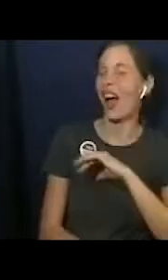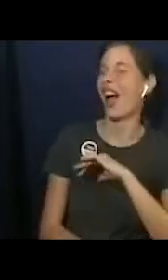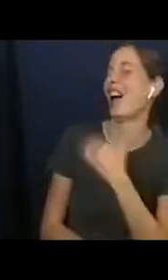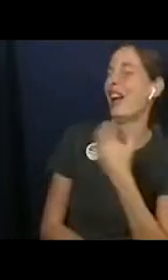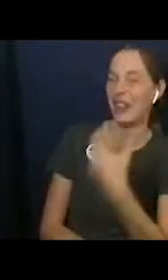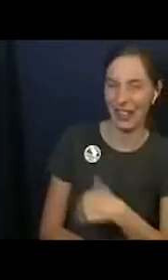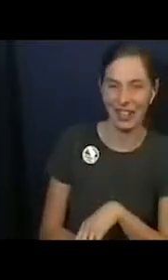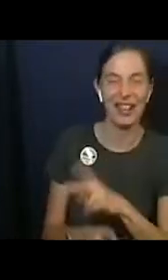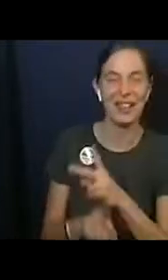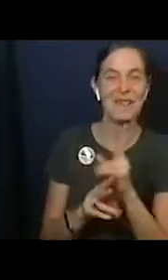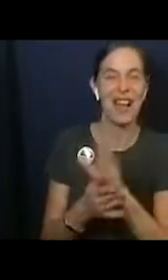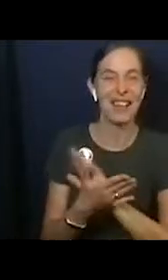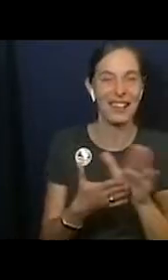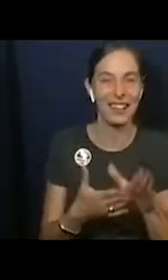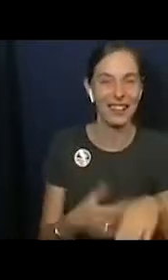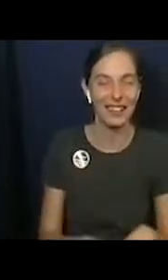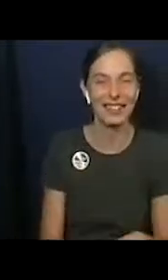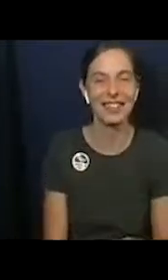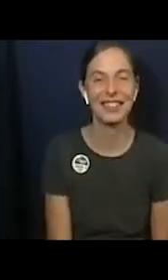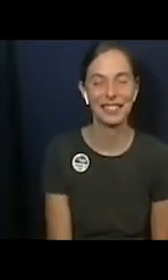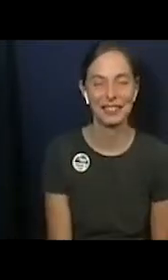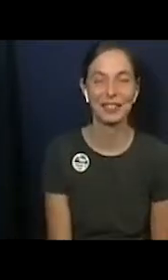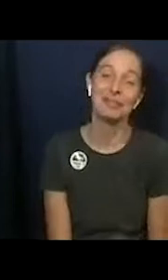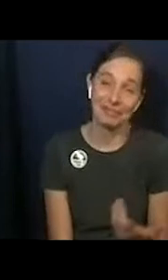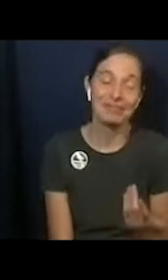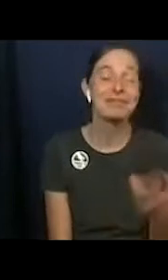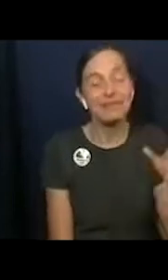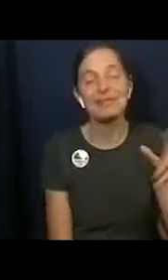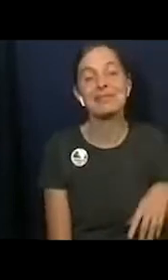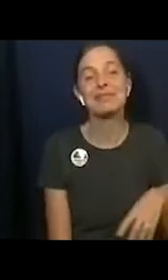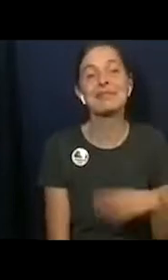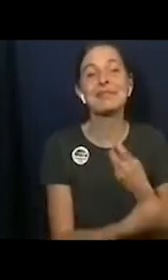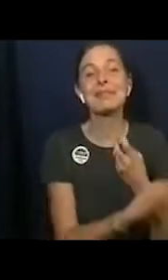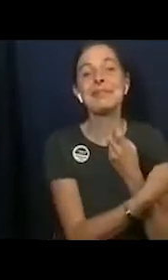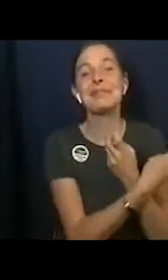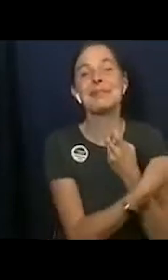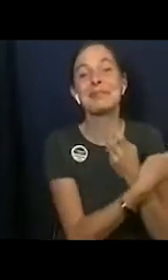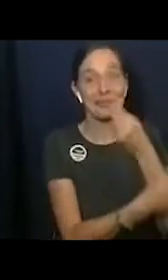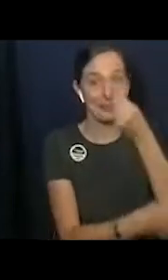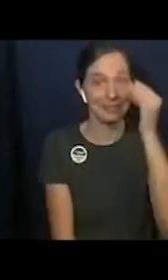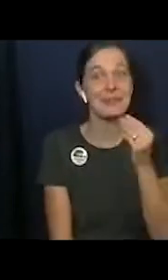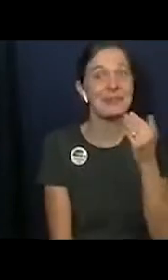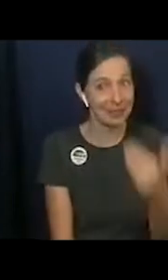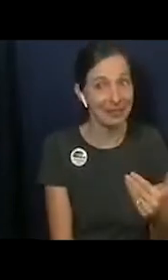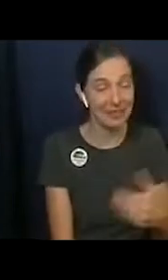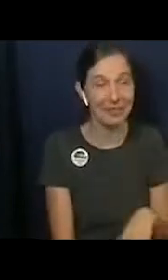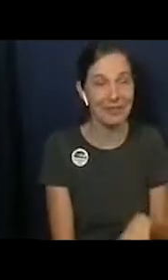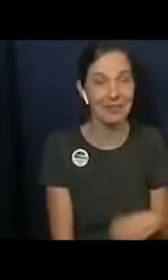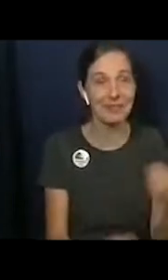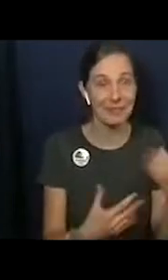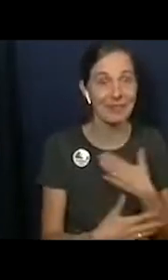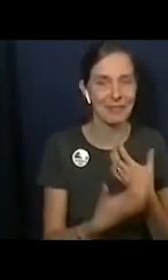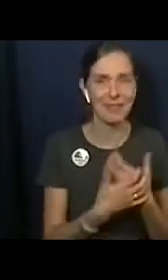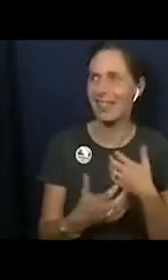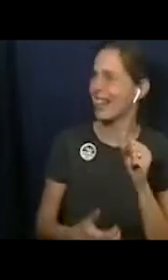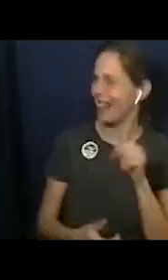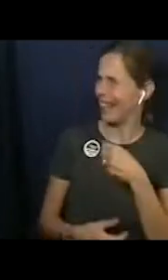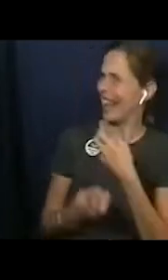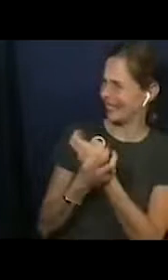This has been a strange year. It's been a terrible year for many people. And it's also been a year